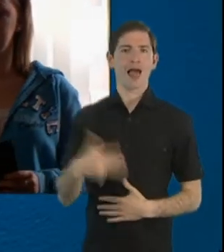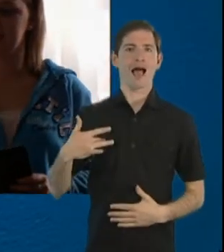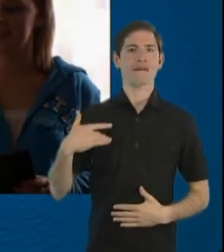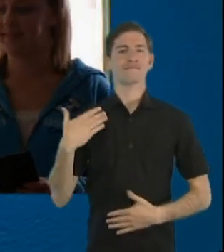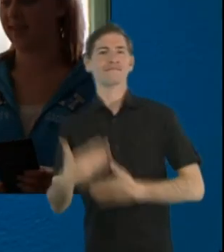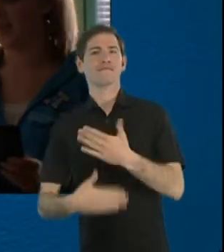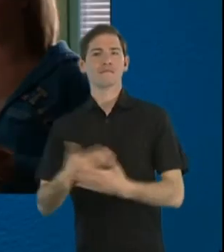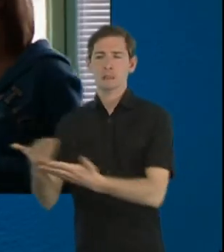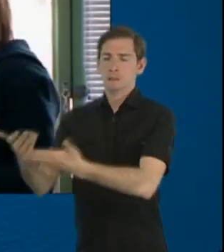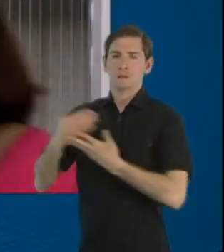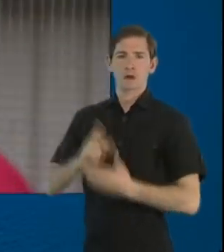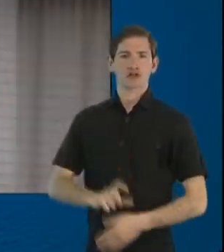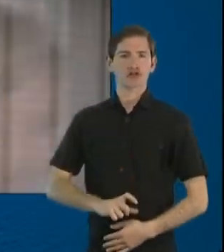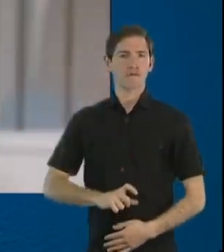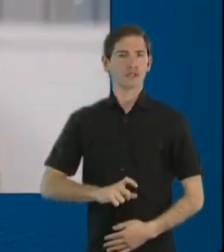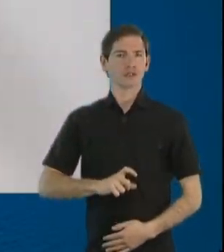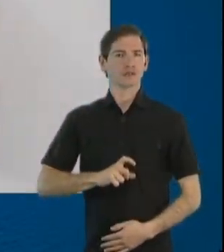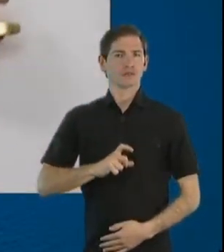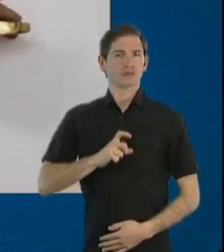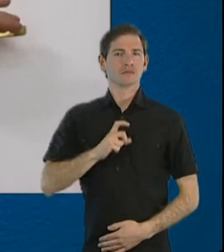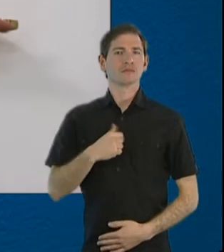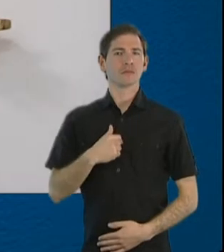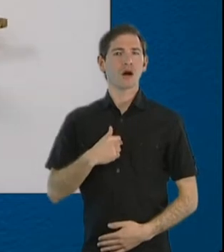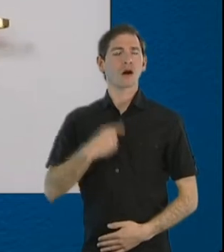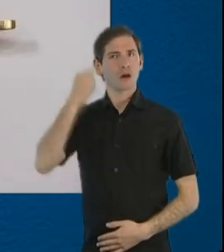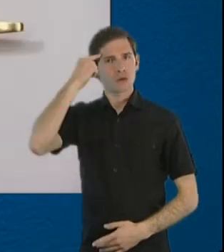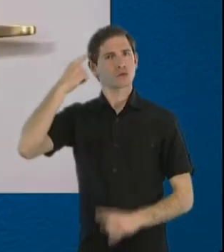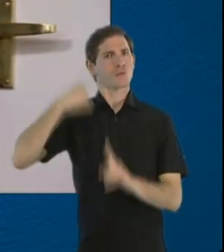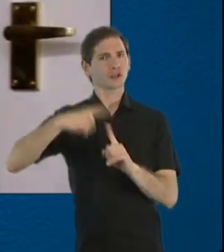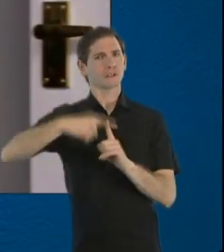my confidence back up and help me think of the positive side.